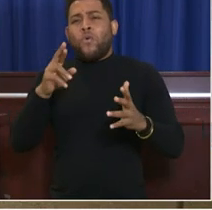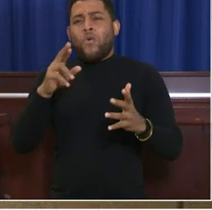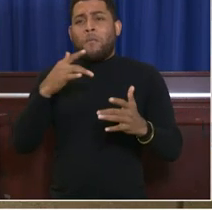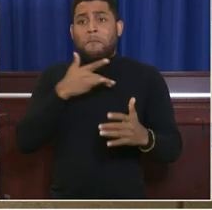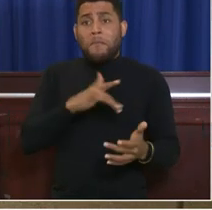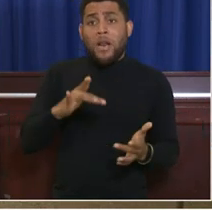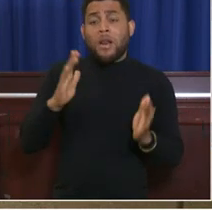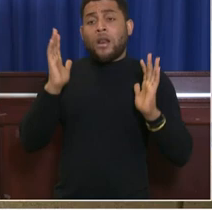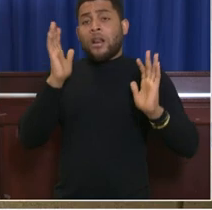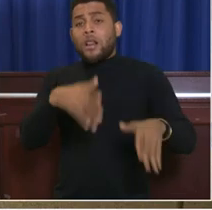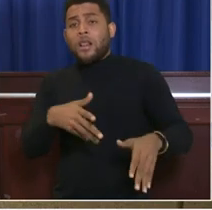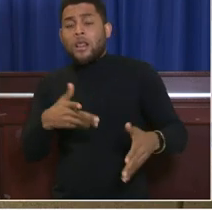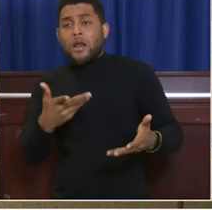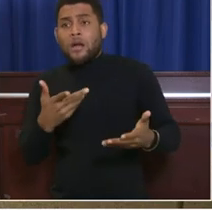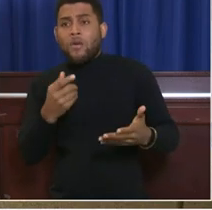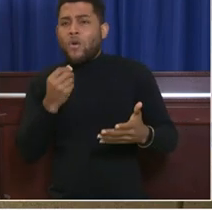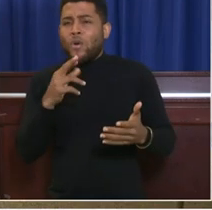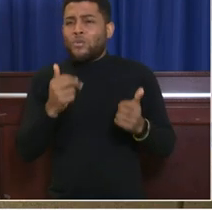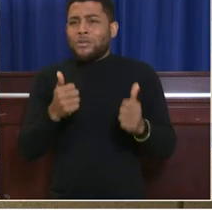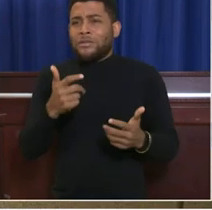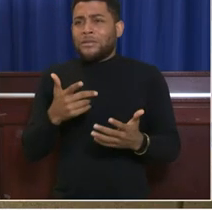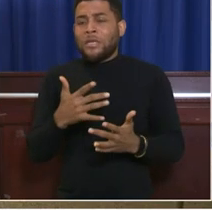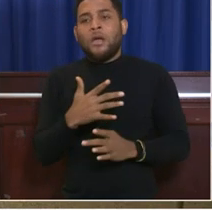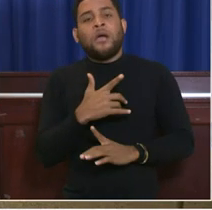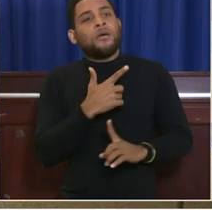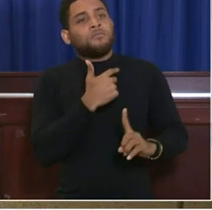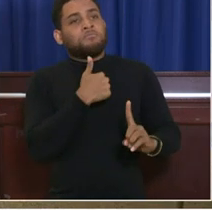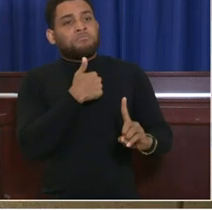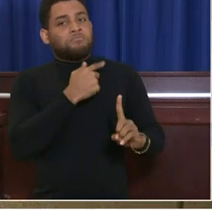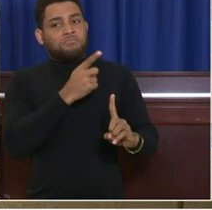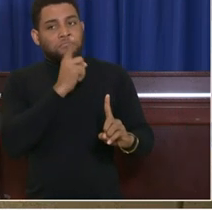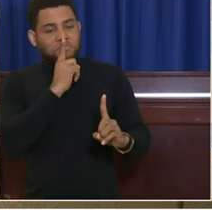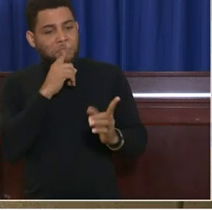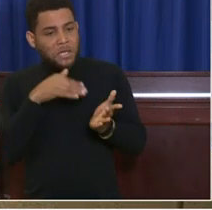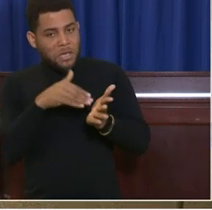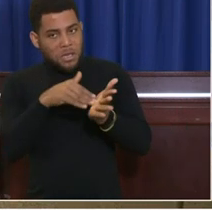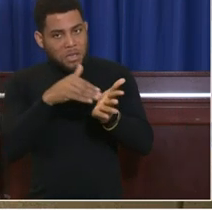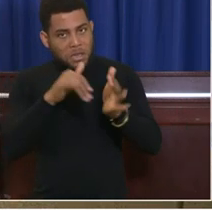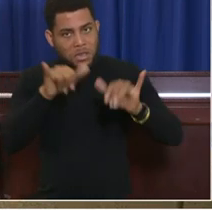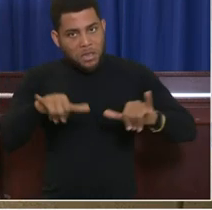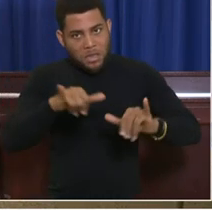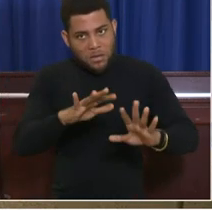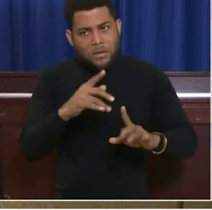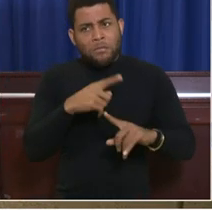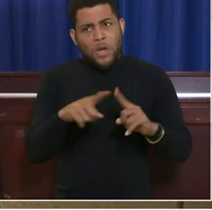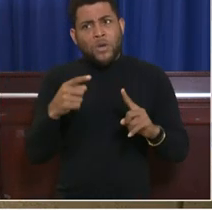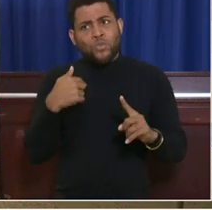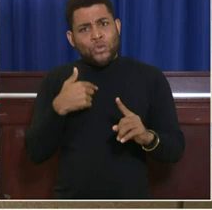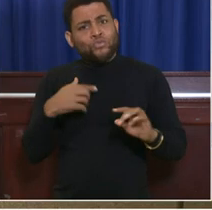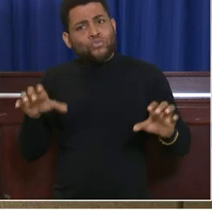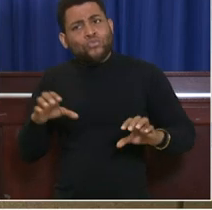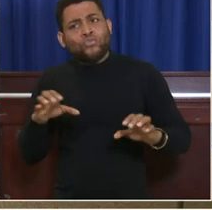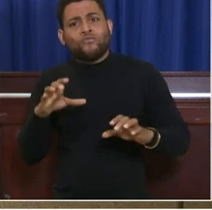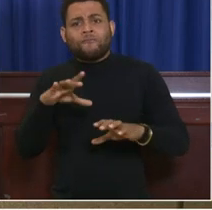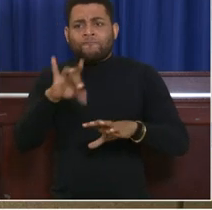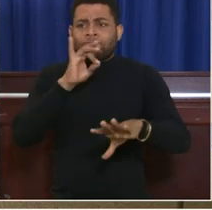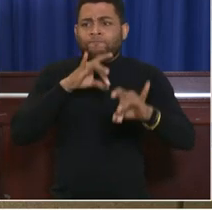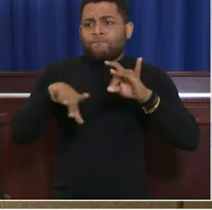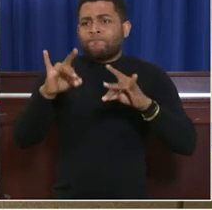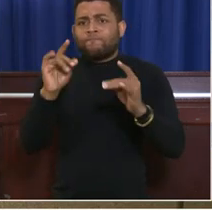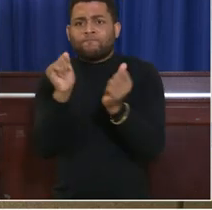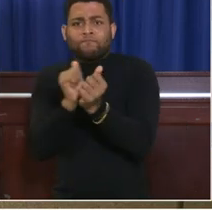obtain in D.C. Superior Court for these individuals, and people are. This was a specific example of